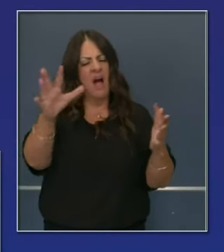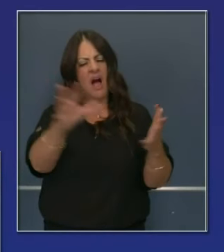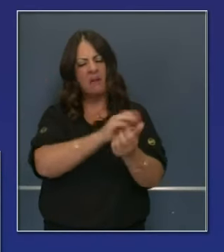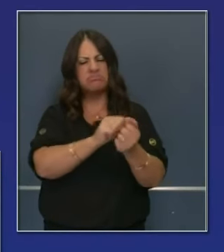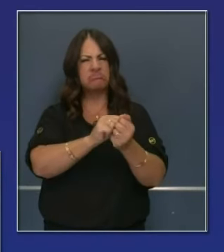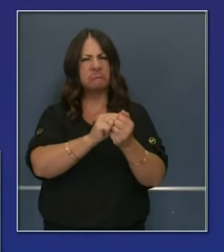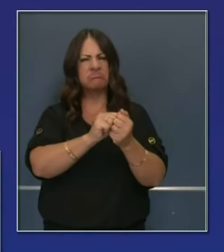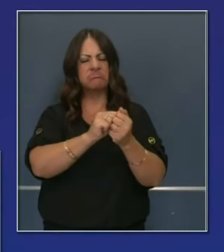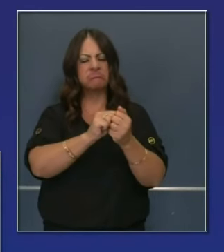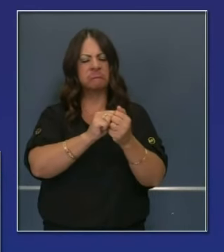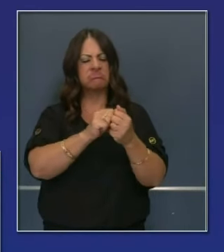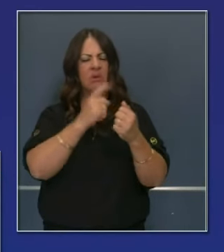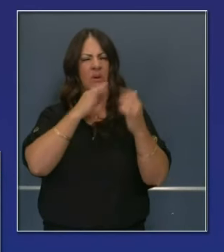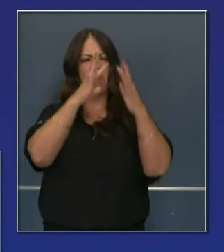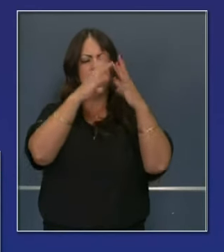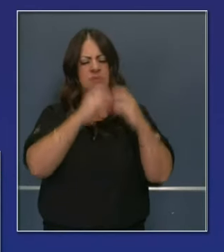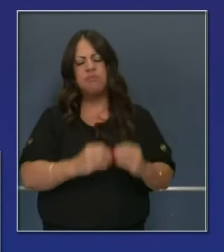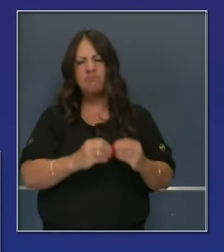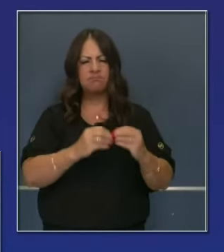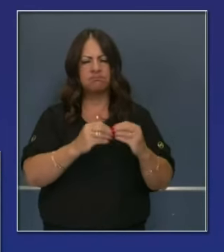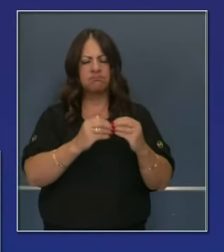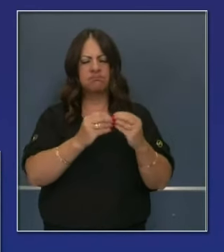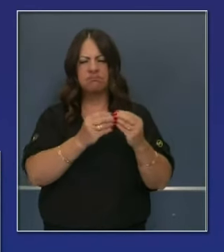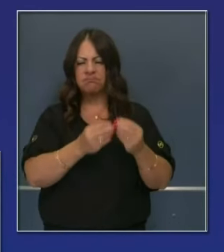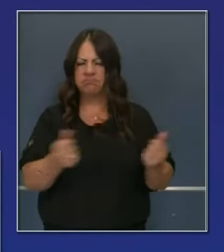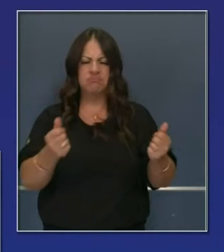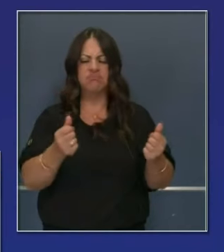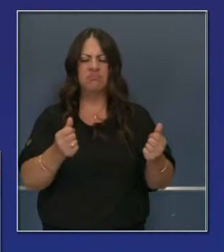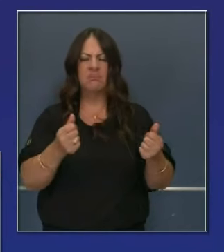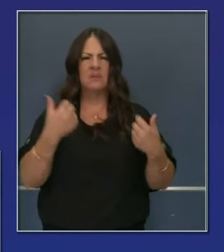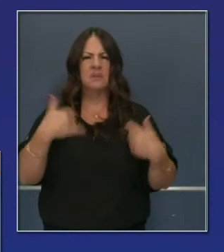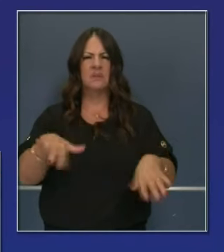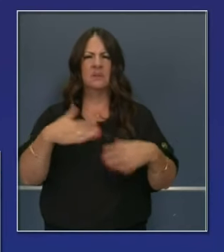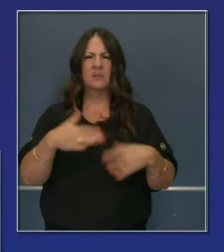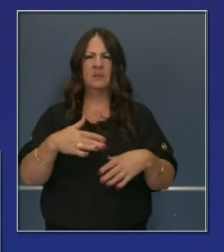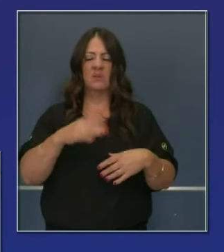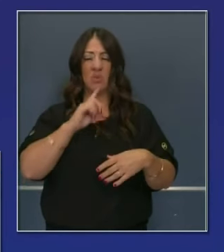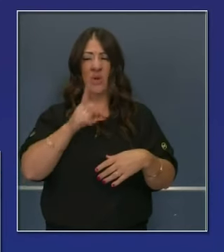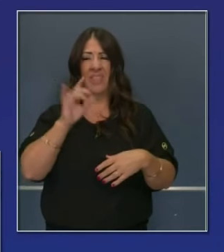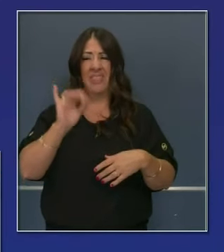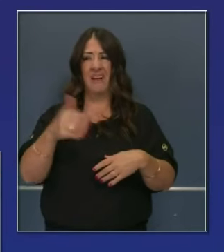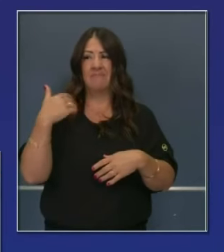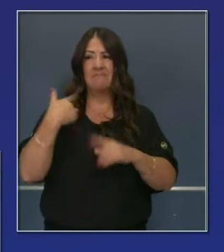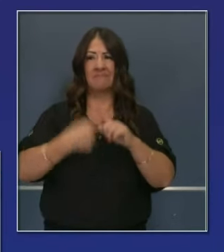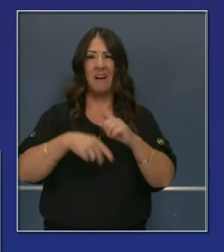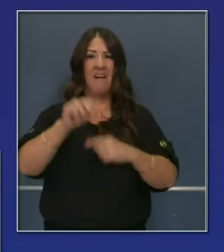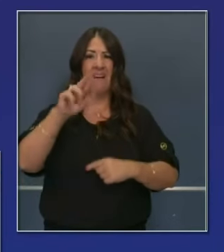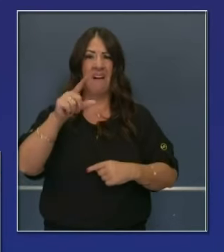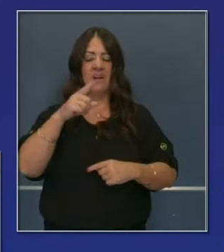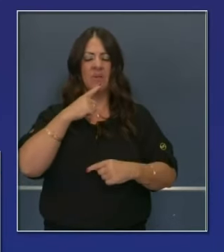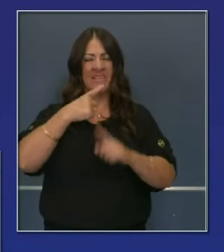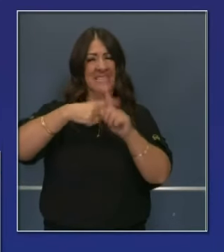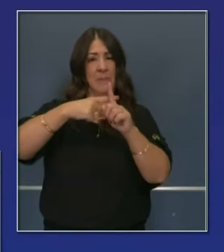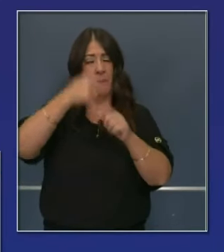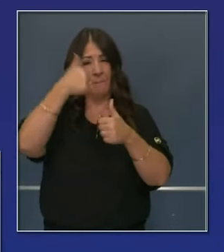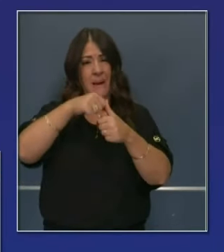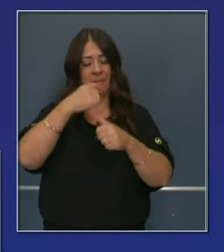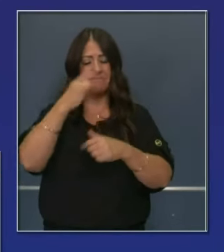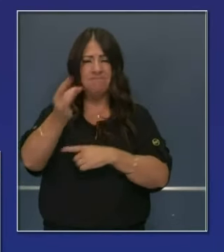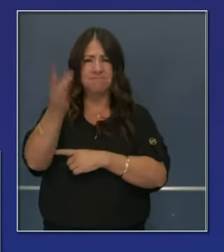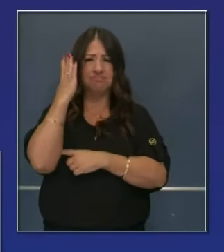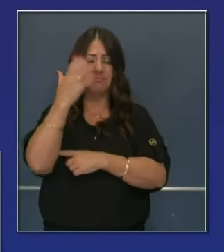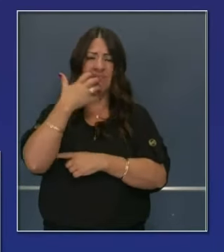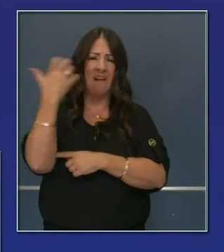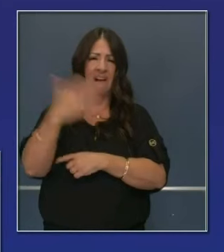the challenges we continue to battle as it relates to the hottest, not just August in recorded history, but now the hottest